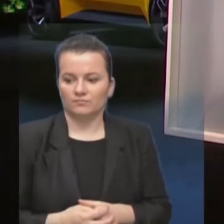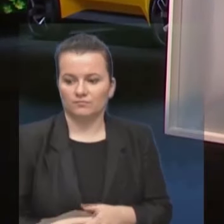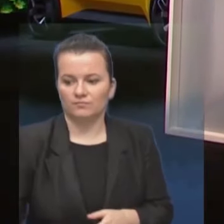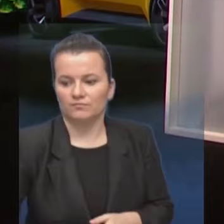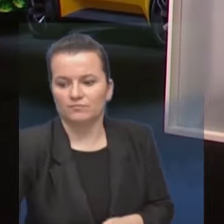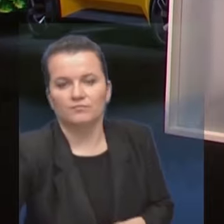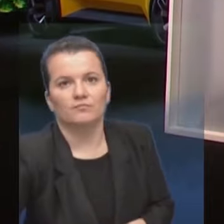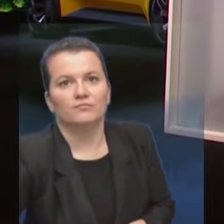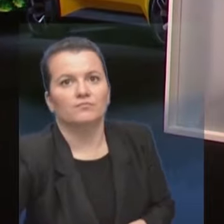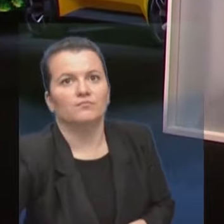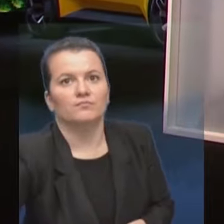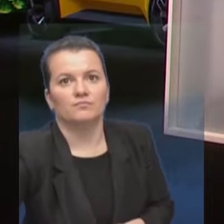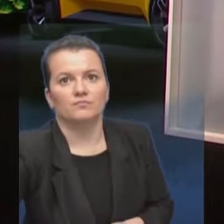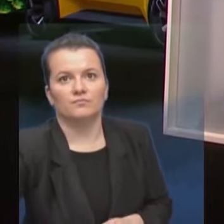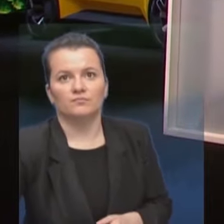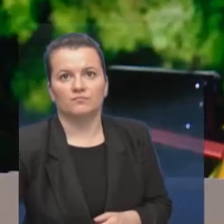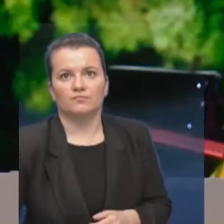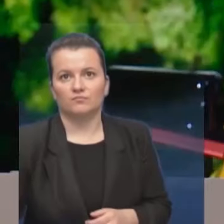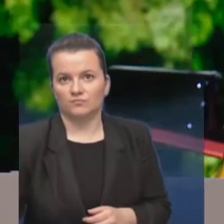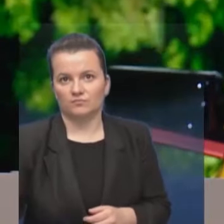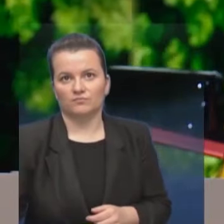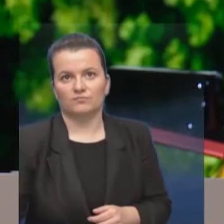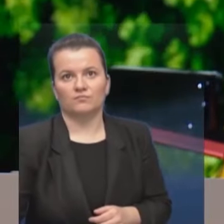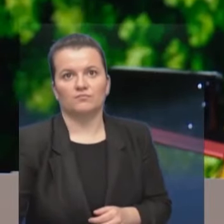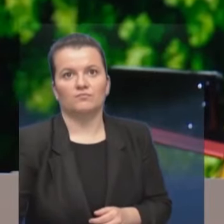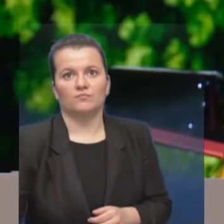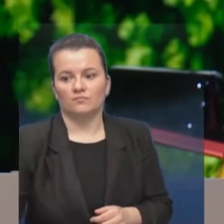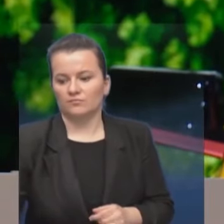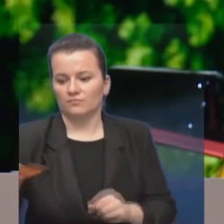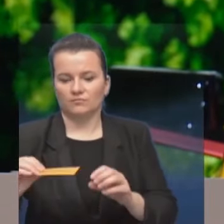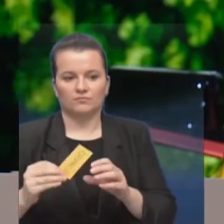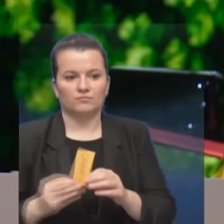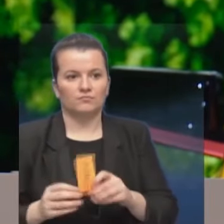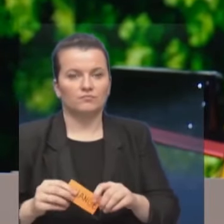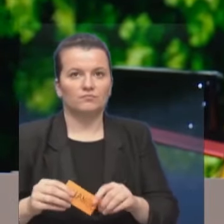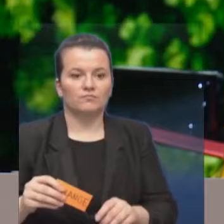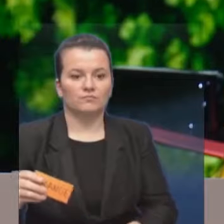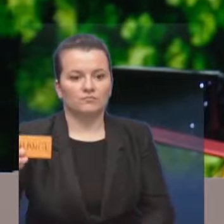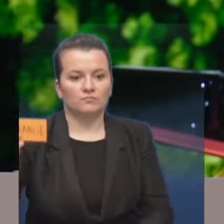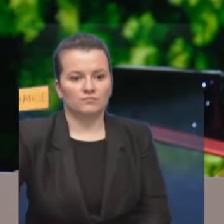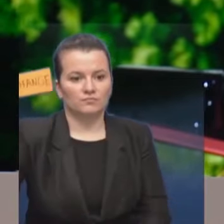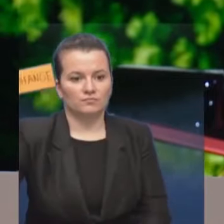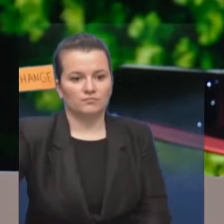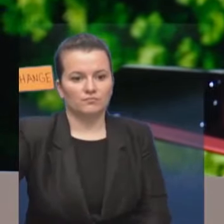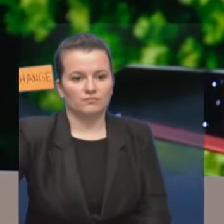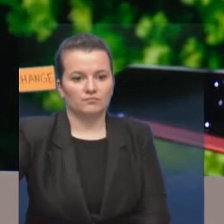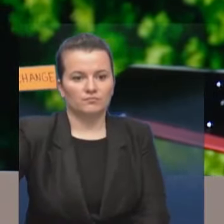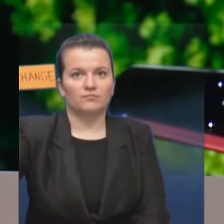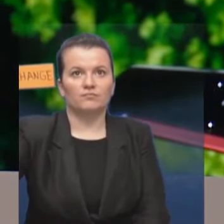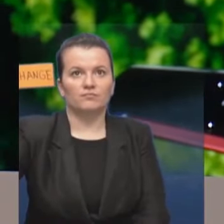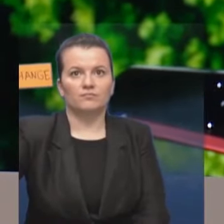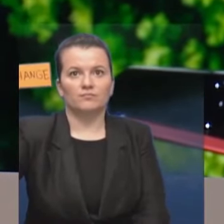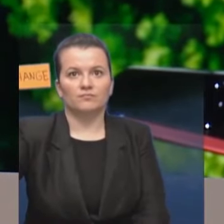Initially, this was just an assembly line, and now we're turning this into a center of excellence for the circular economy and the recycling